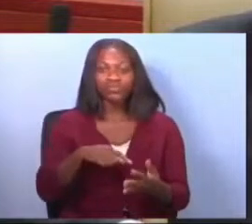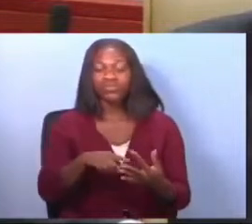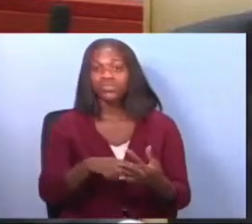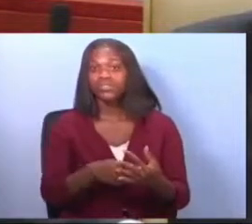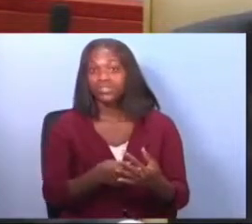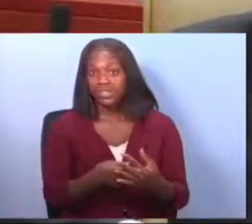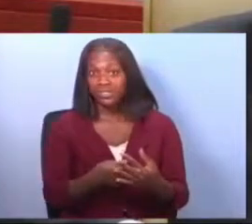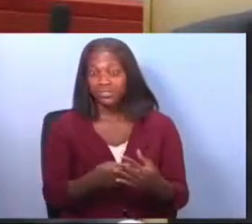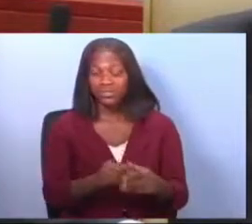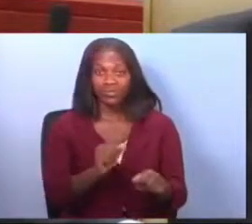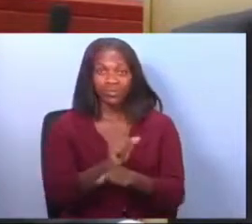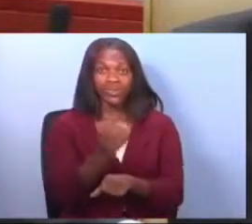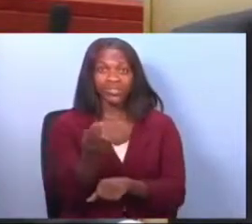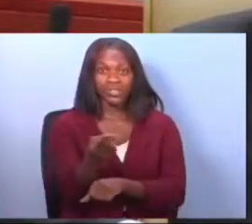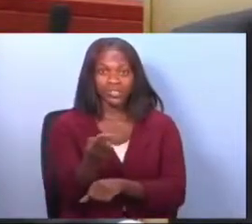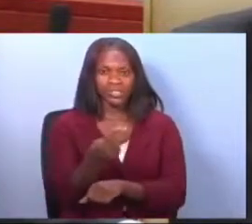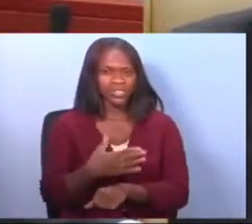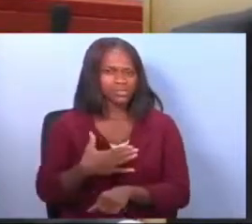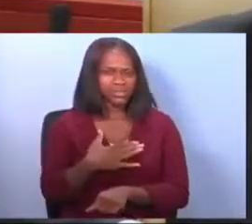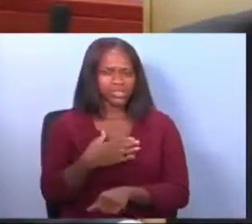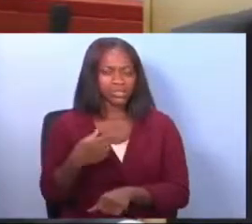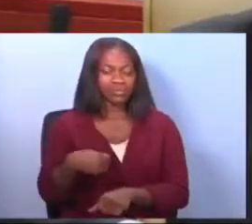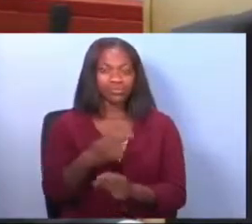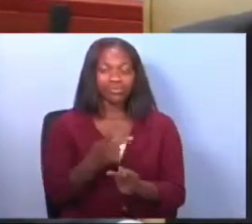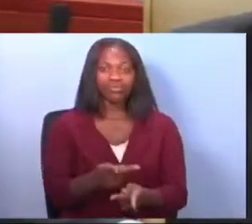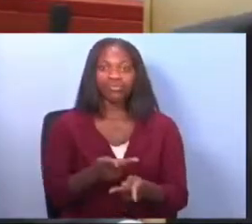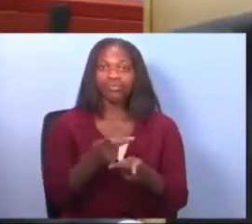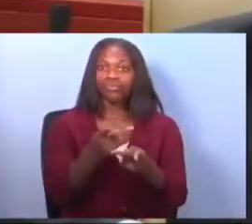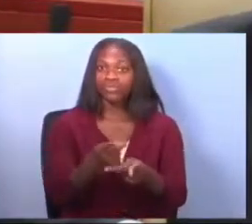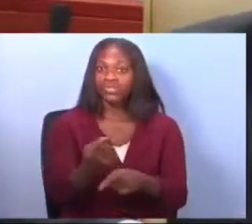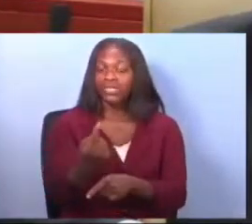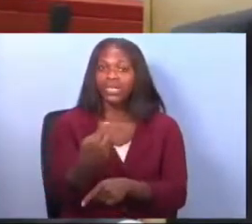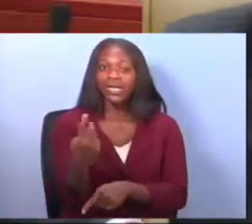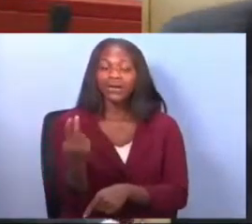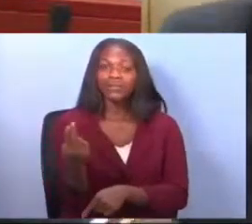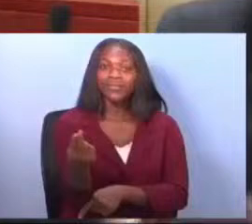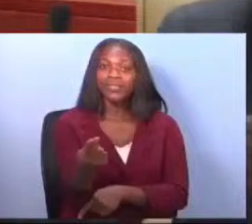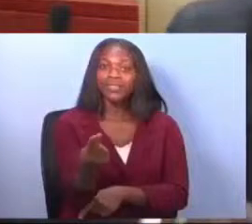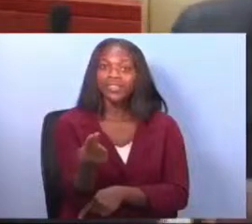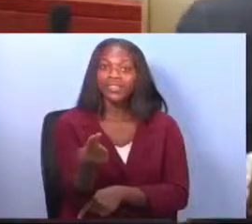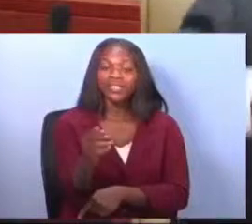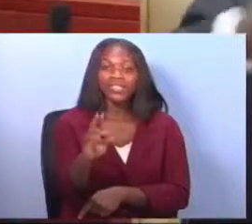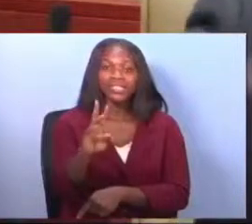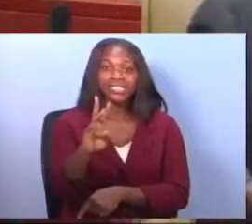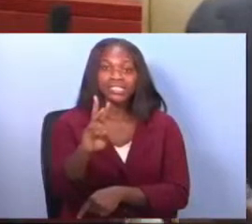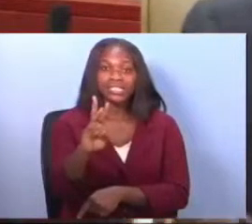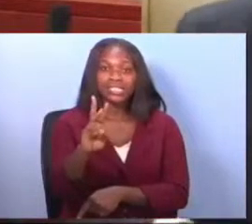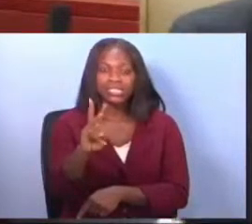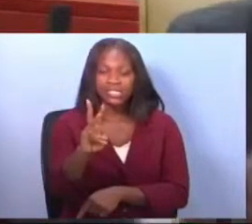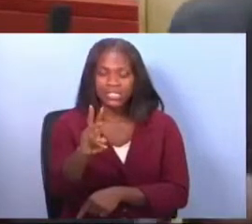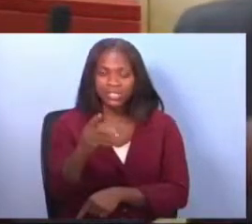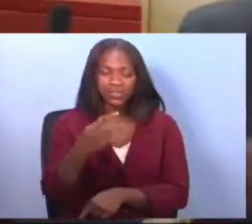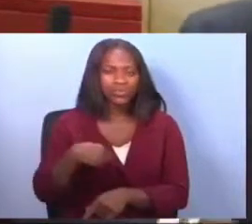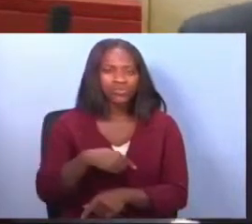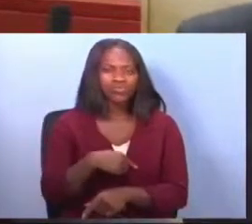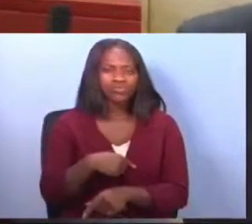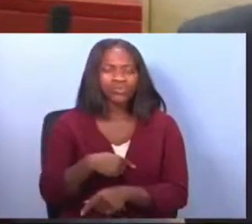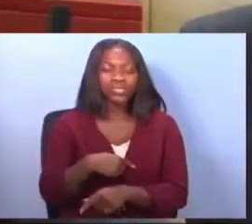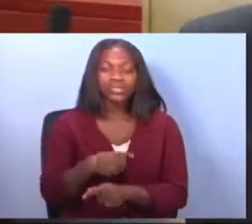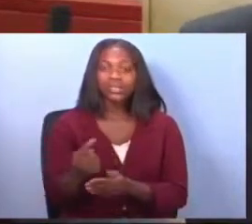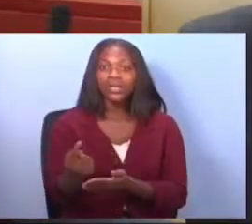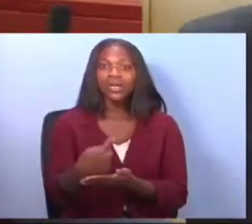if it pleases the House, can we propose that instead of coming back on the 16th, we come back